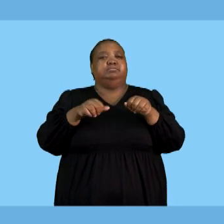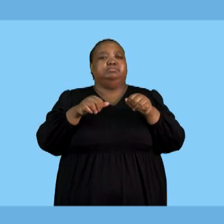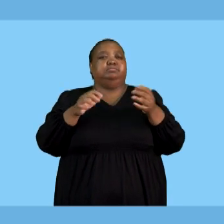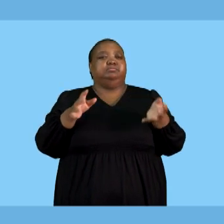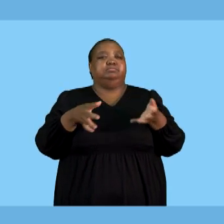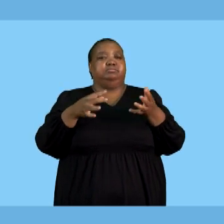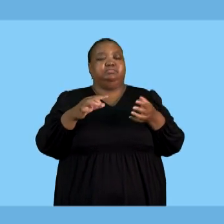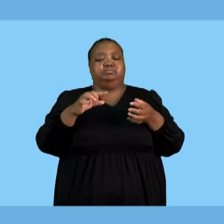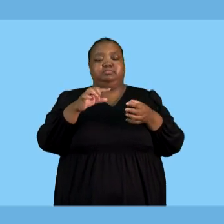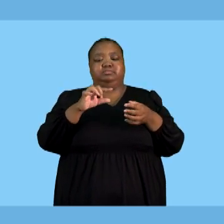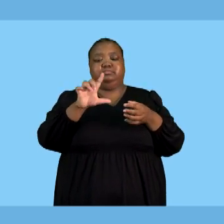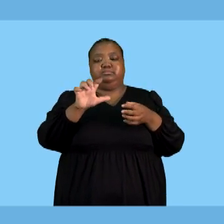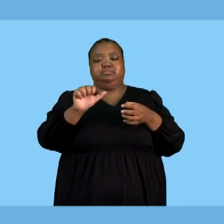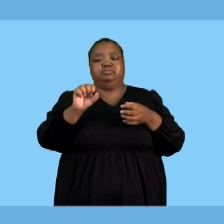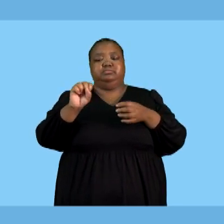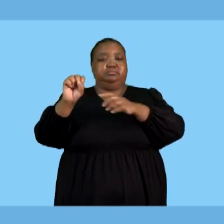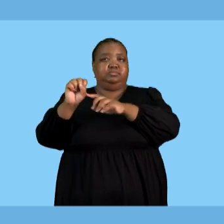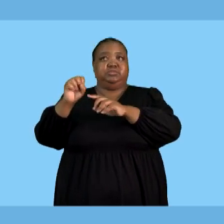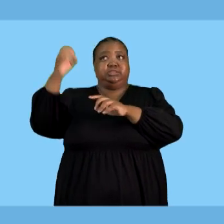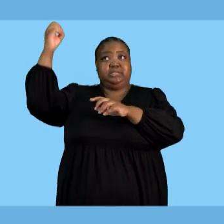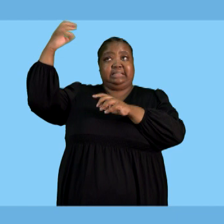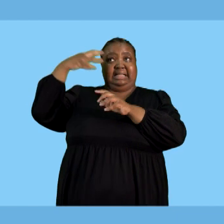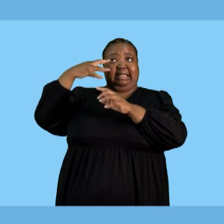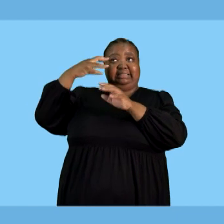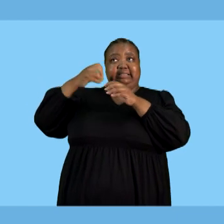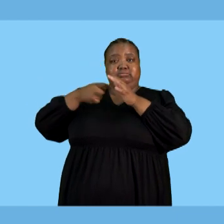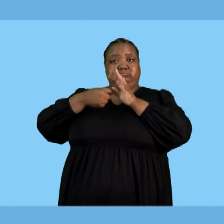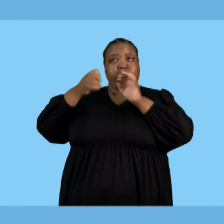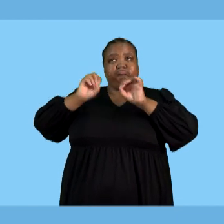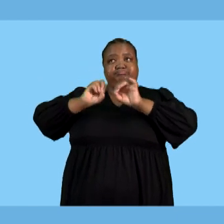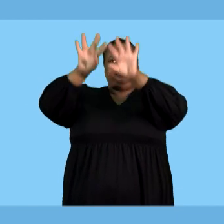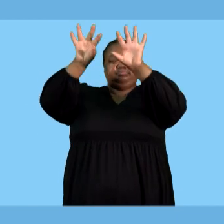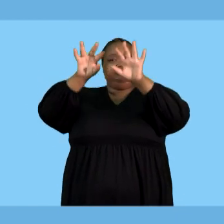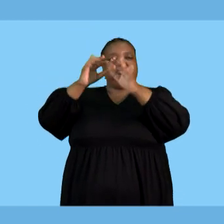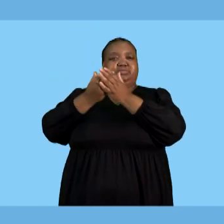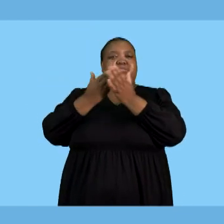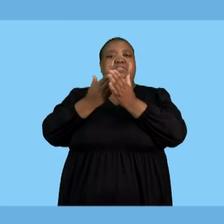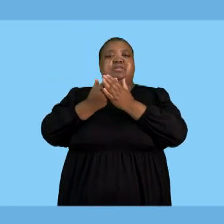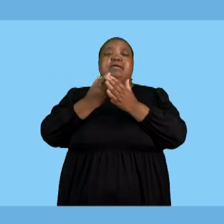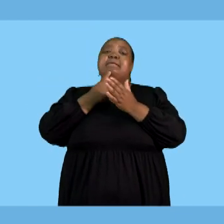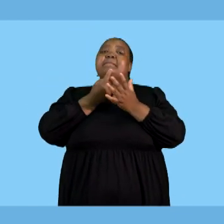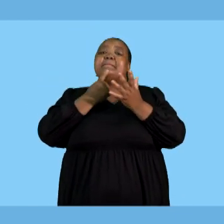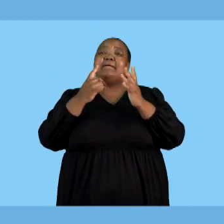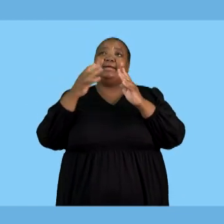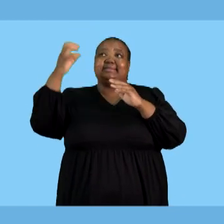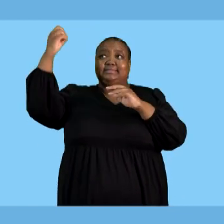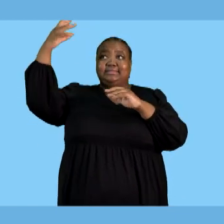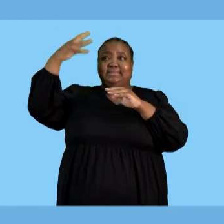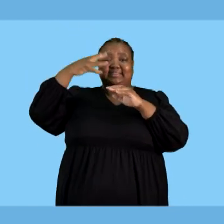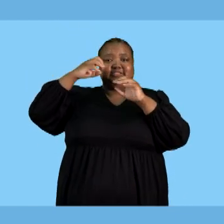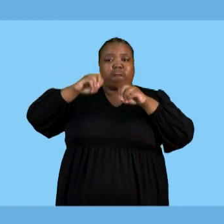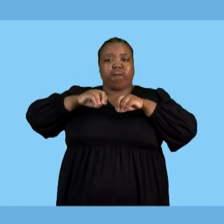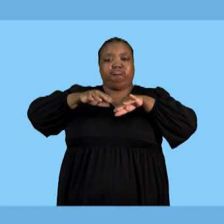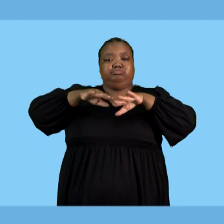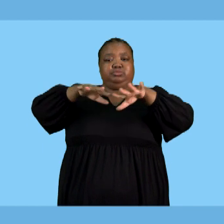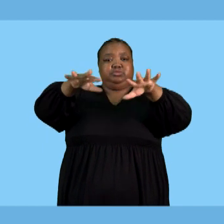glass reflects some light, but most of the light is transmitted straight through. So that means that light is able to